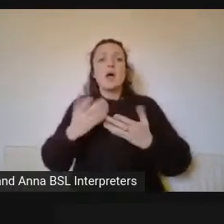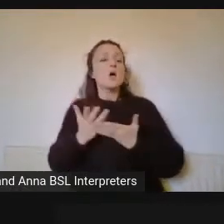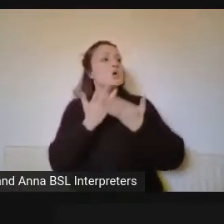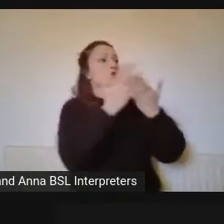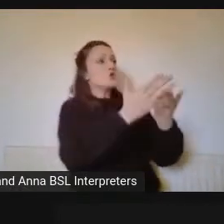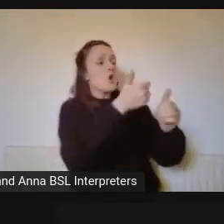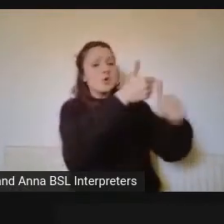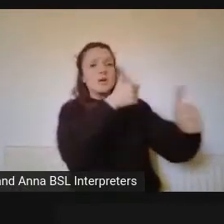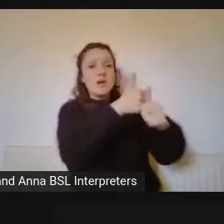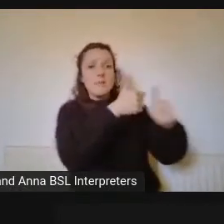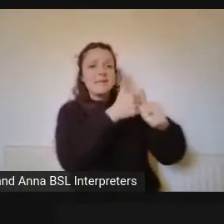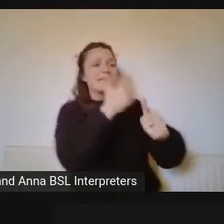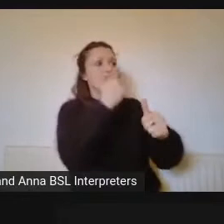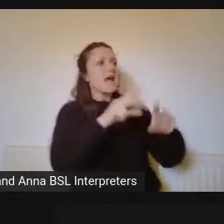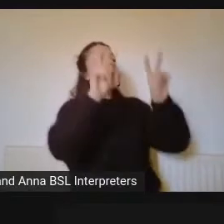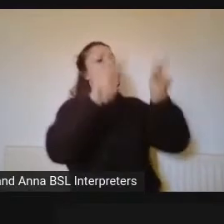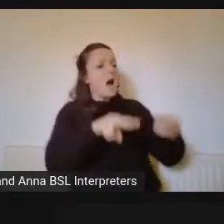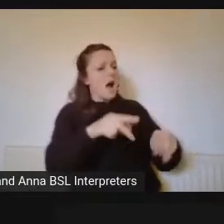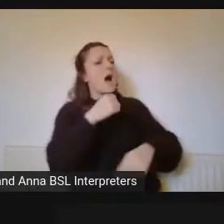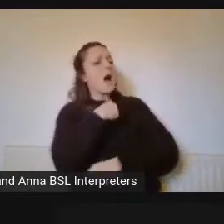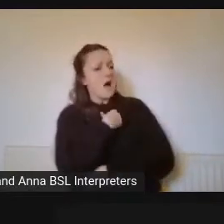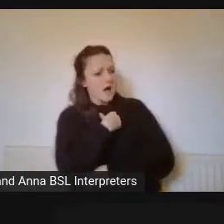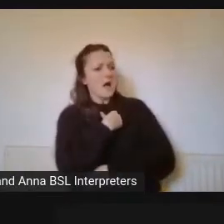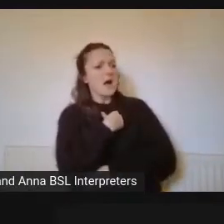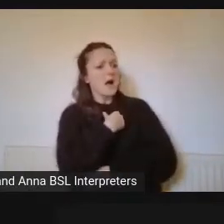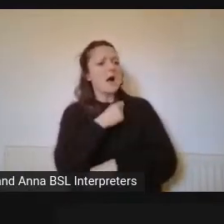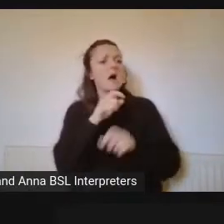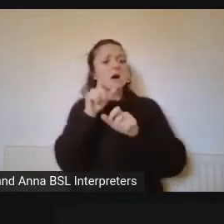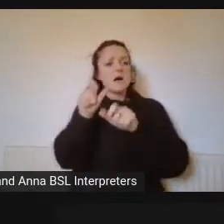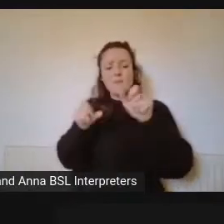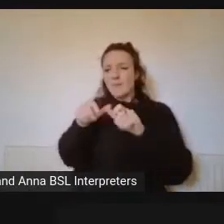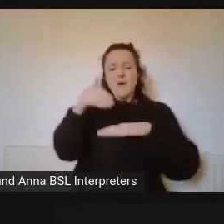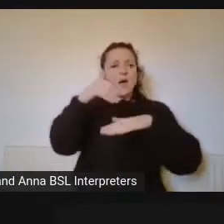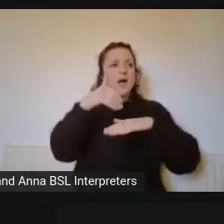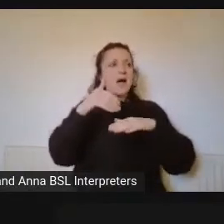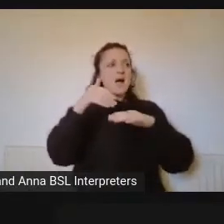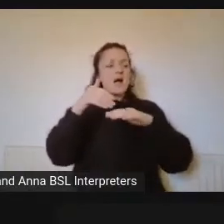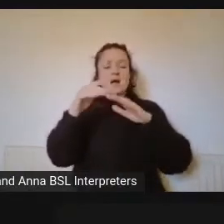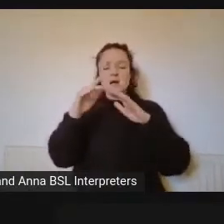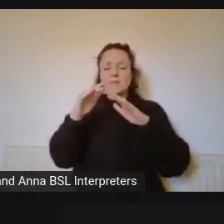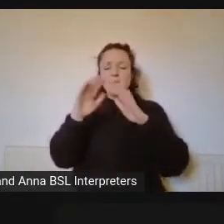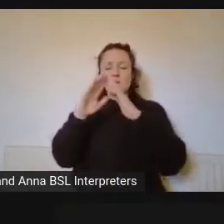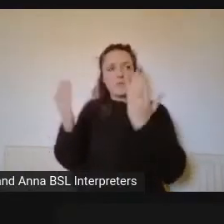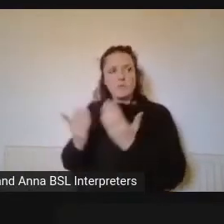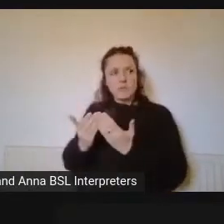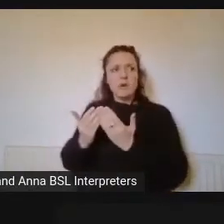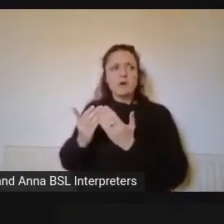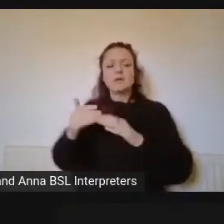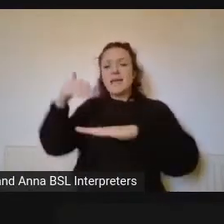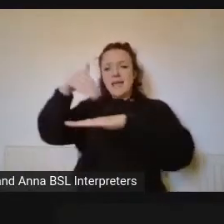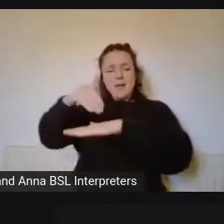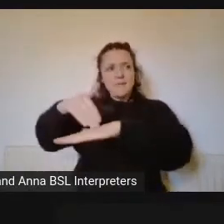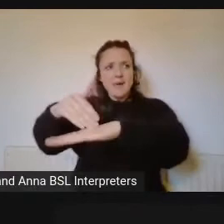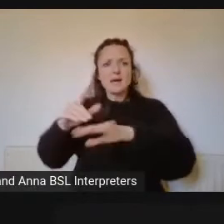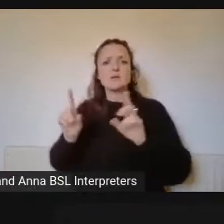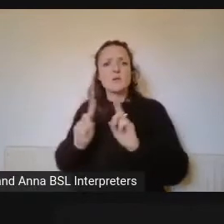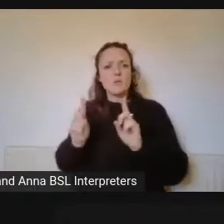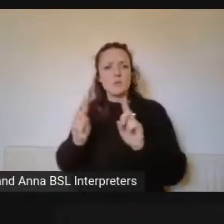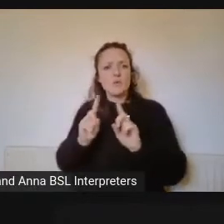companies are actually those points, those people within those companies that need that business case that we have to reach in and get to